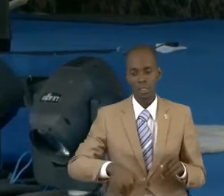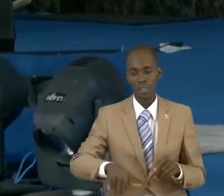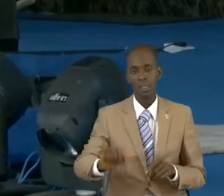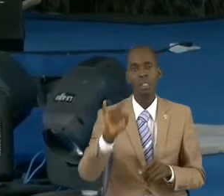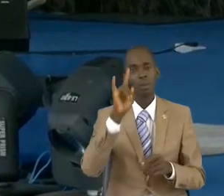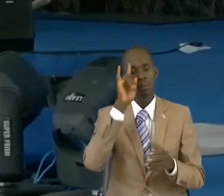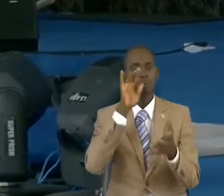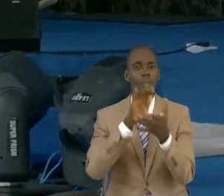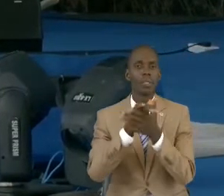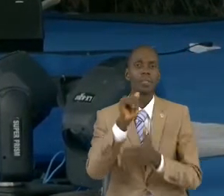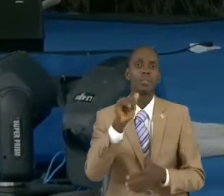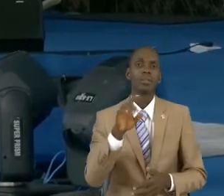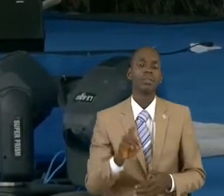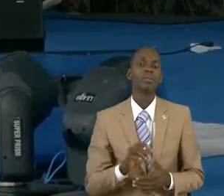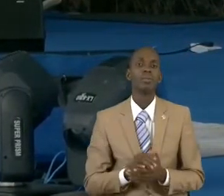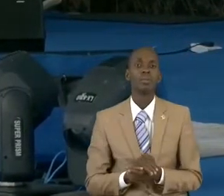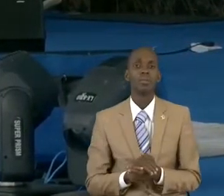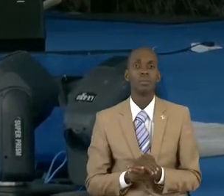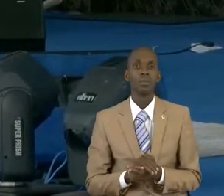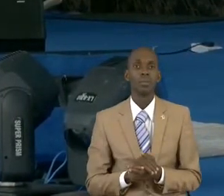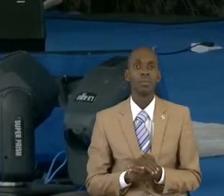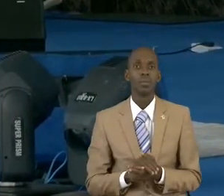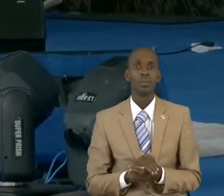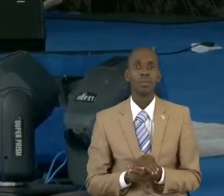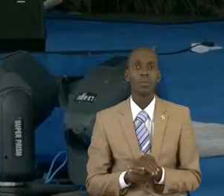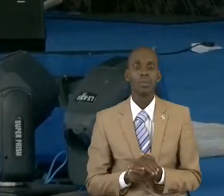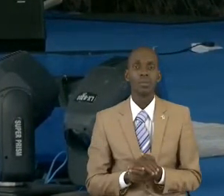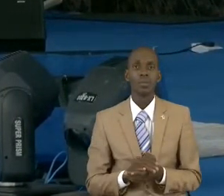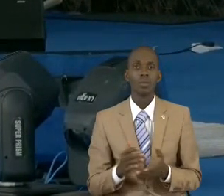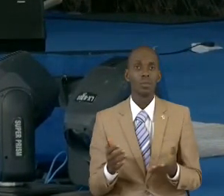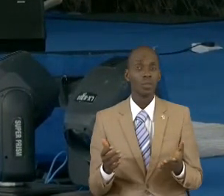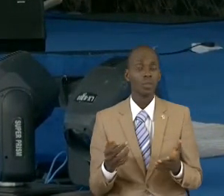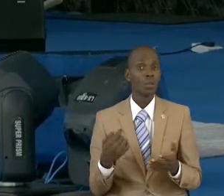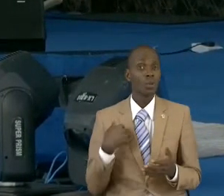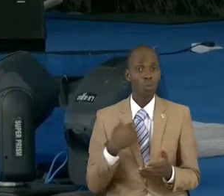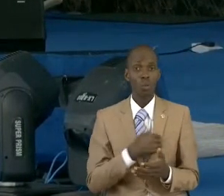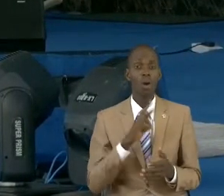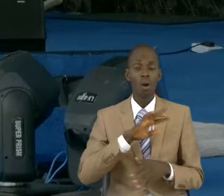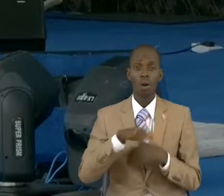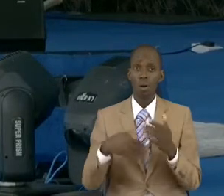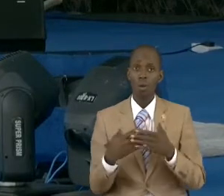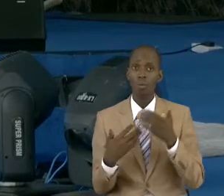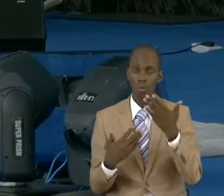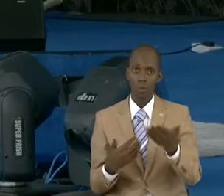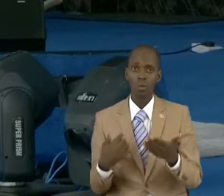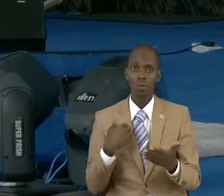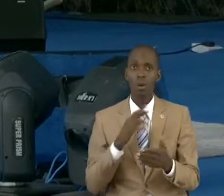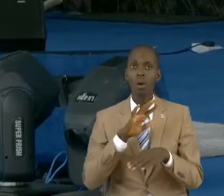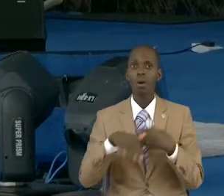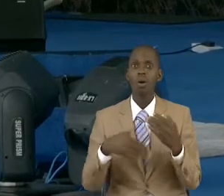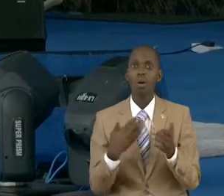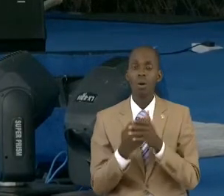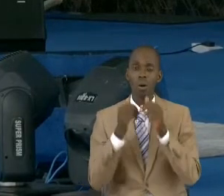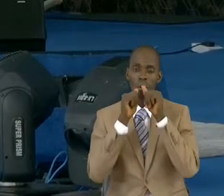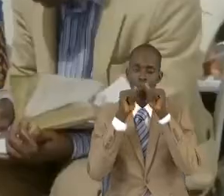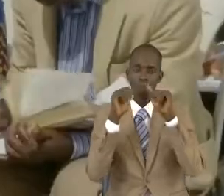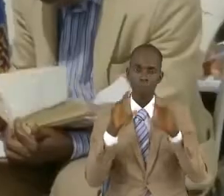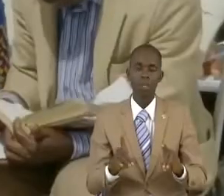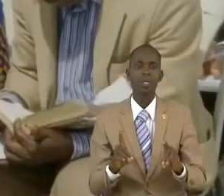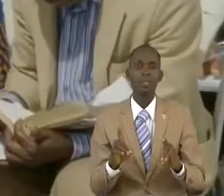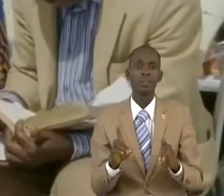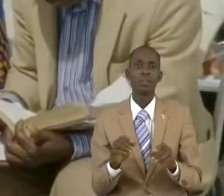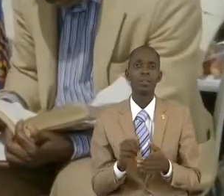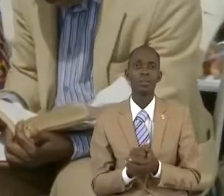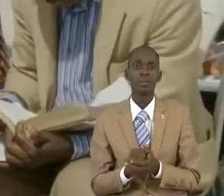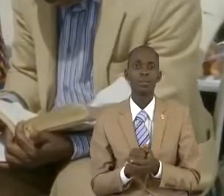believed. We are not there, but we are blessed. I said we are blessed.